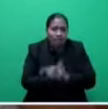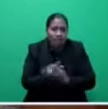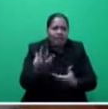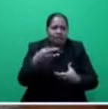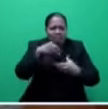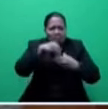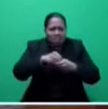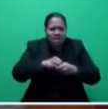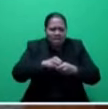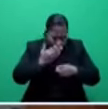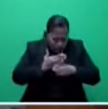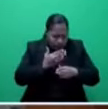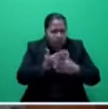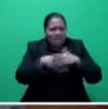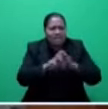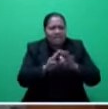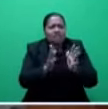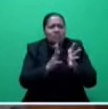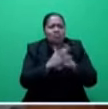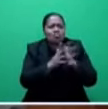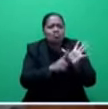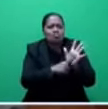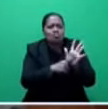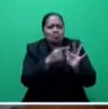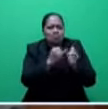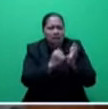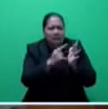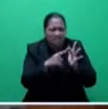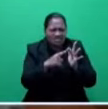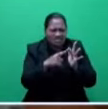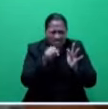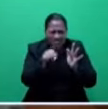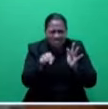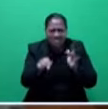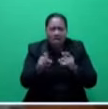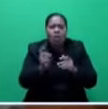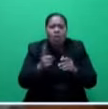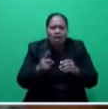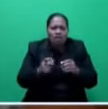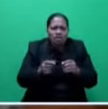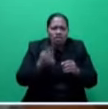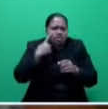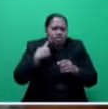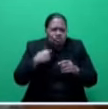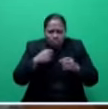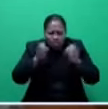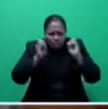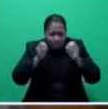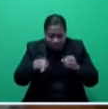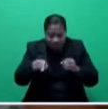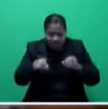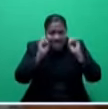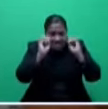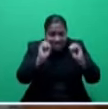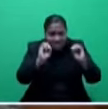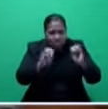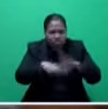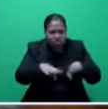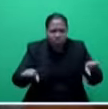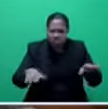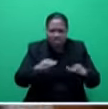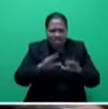channel. Stories of dedicated teachers working from home, sending us interesting online videos and sharing